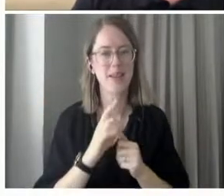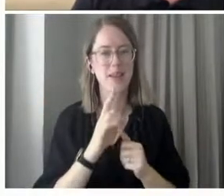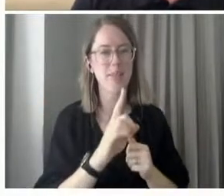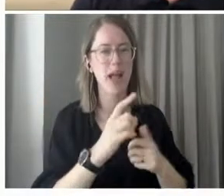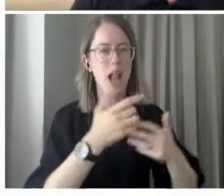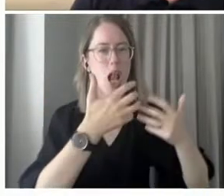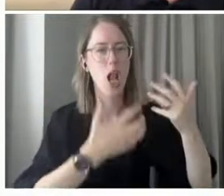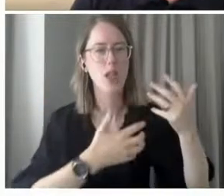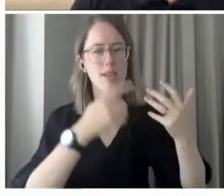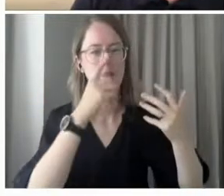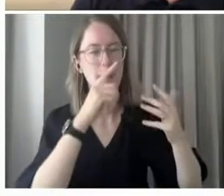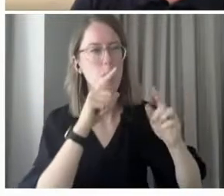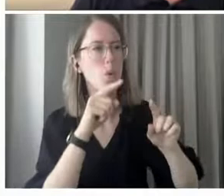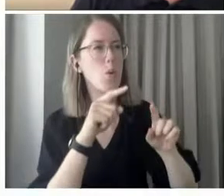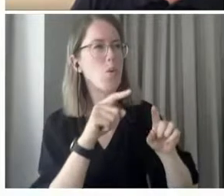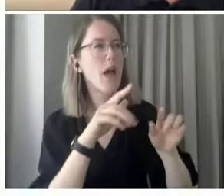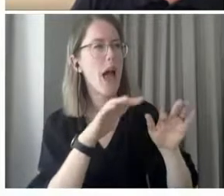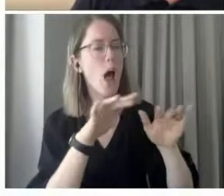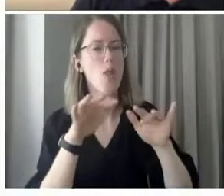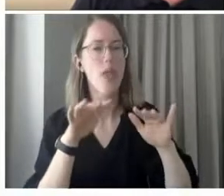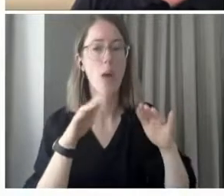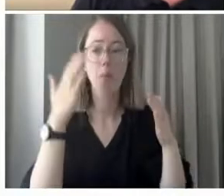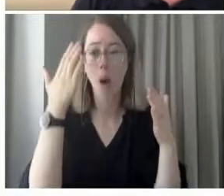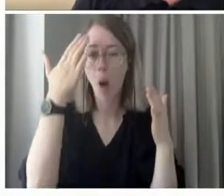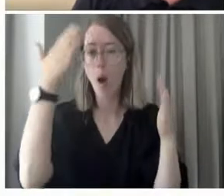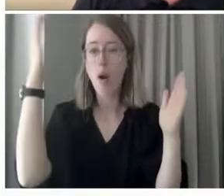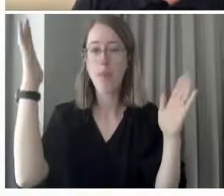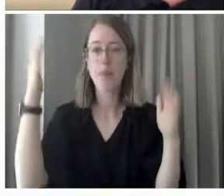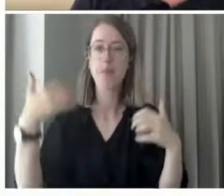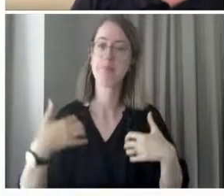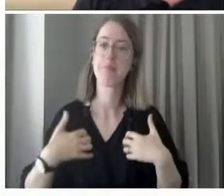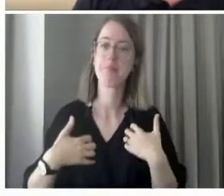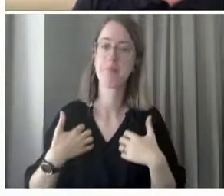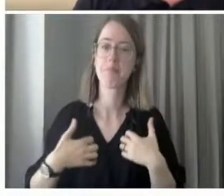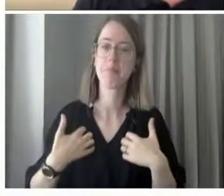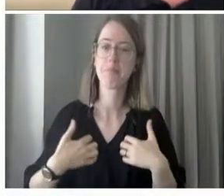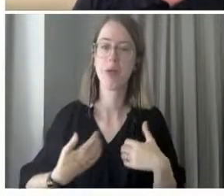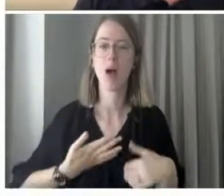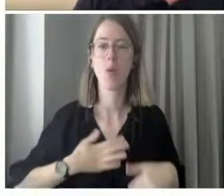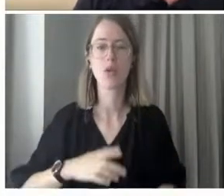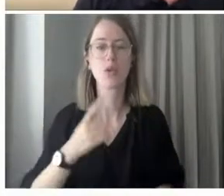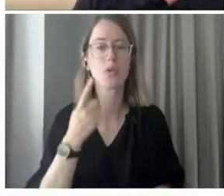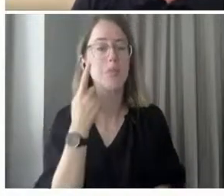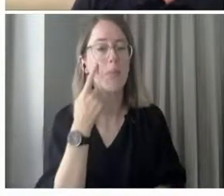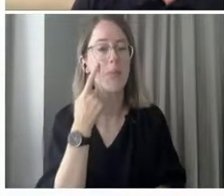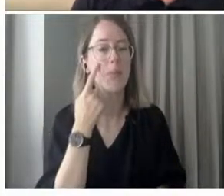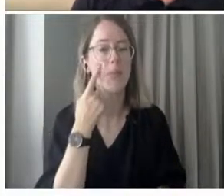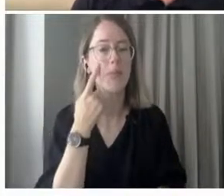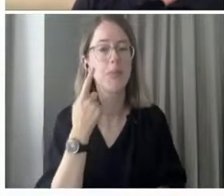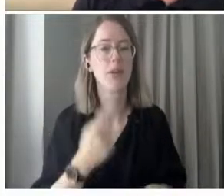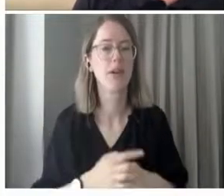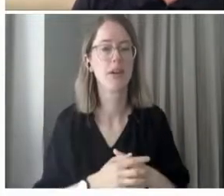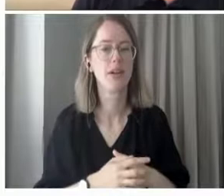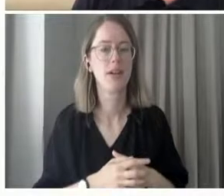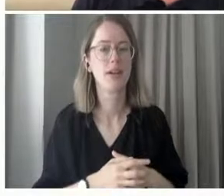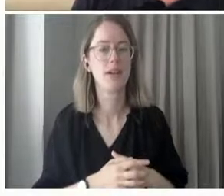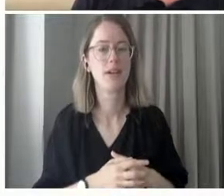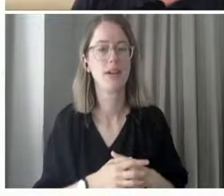there open to, interested in, willing to try, have done this